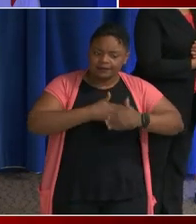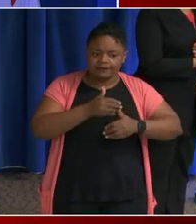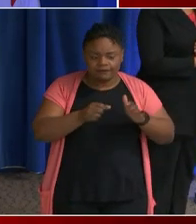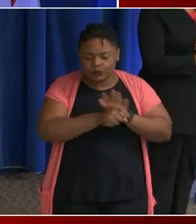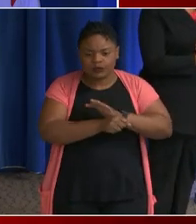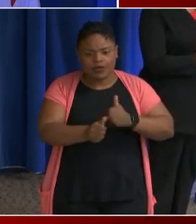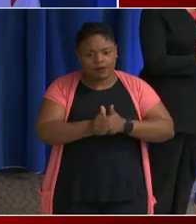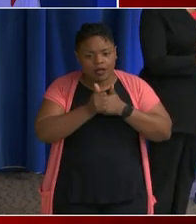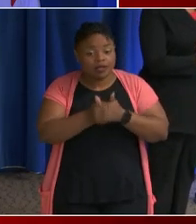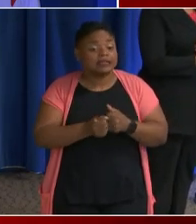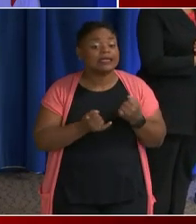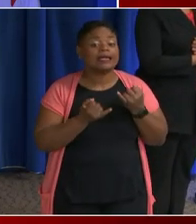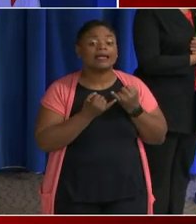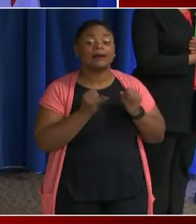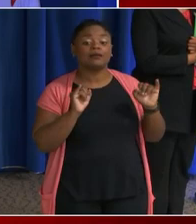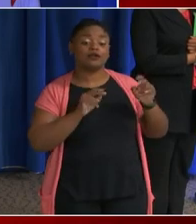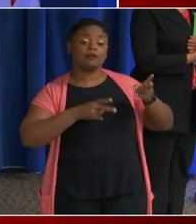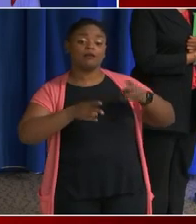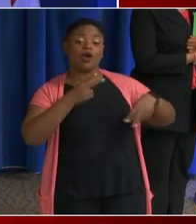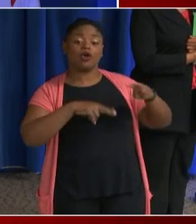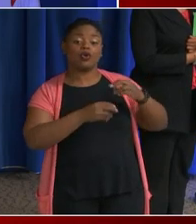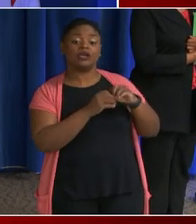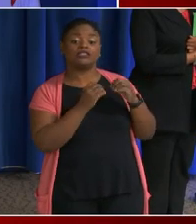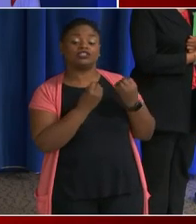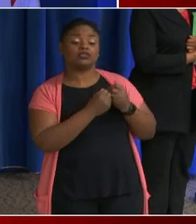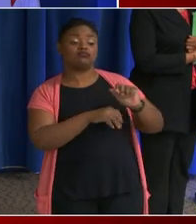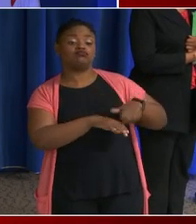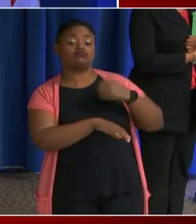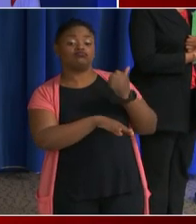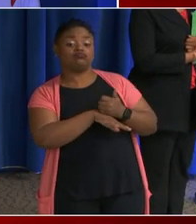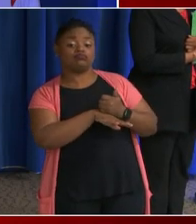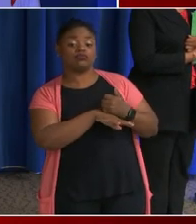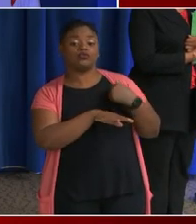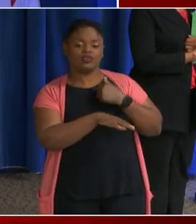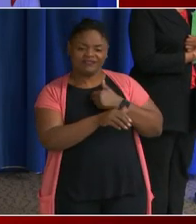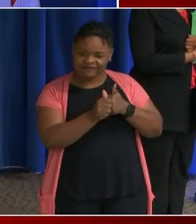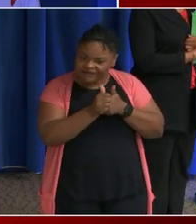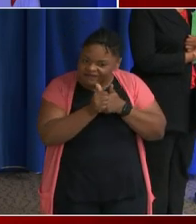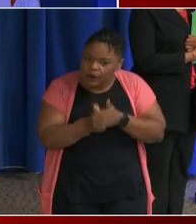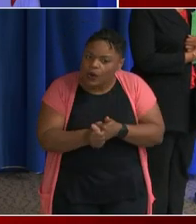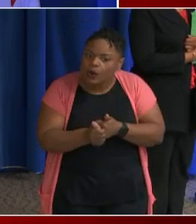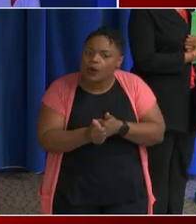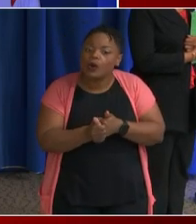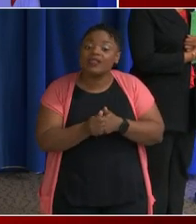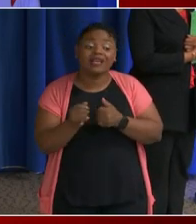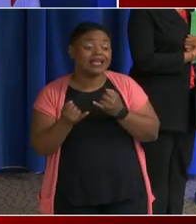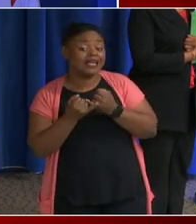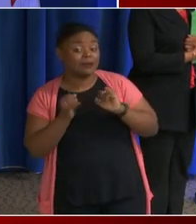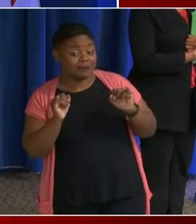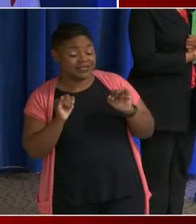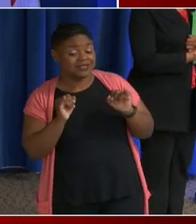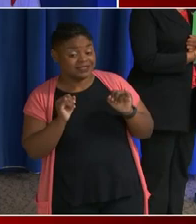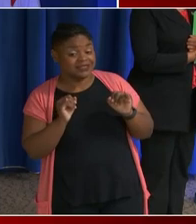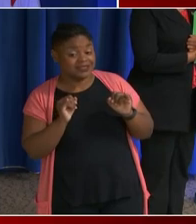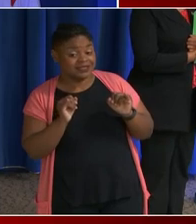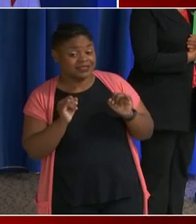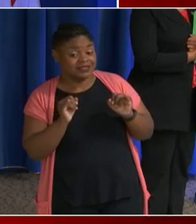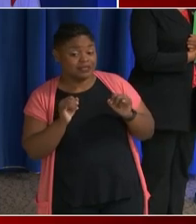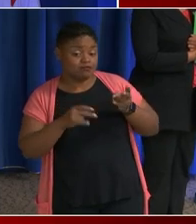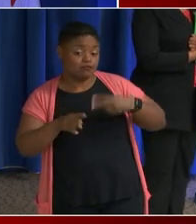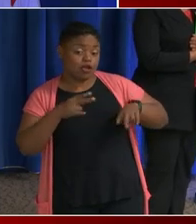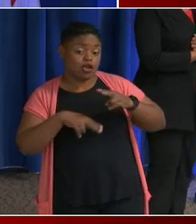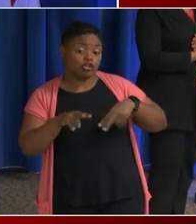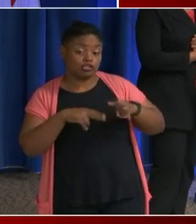that independent, after we had come into substantial compliance, that independent monitor was asked by the council to come